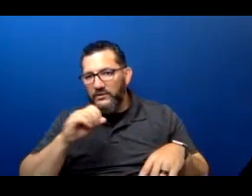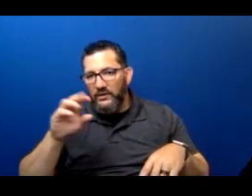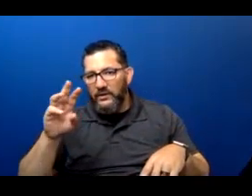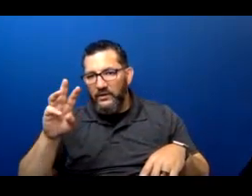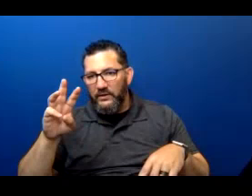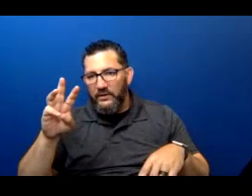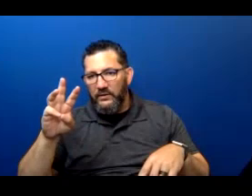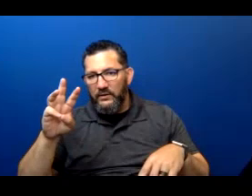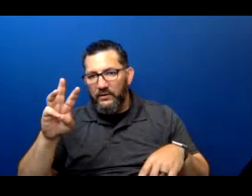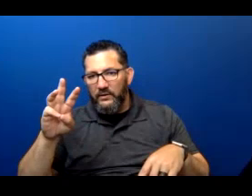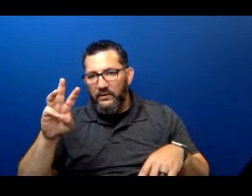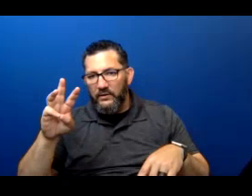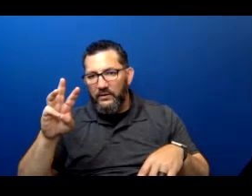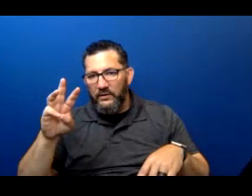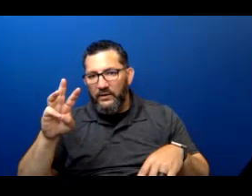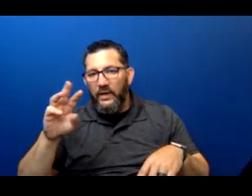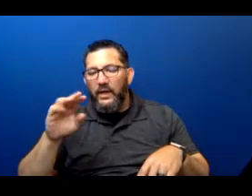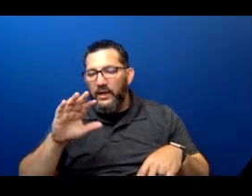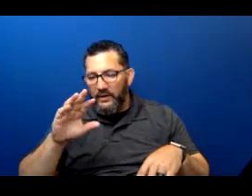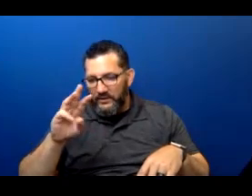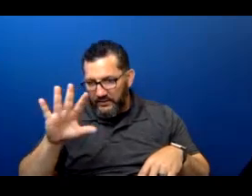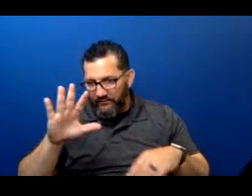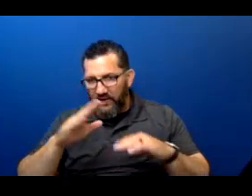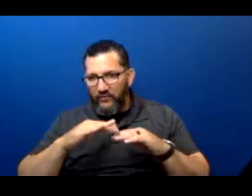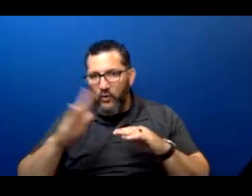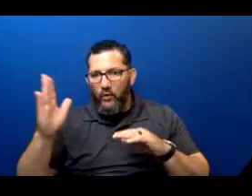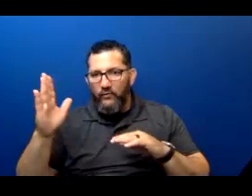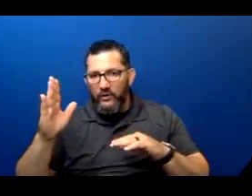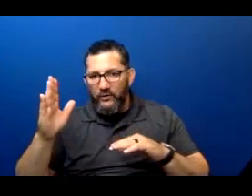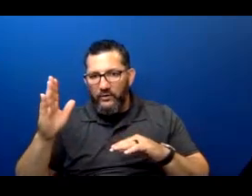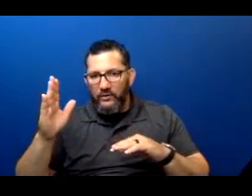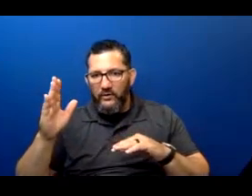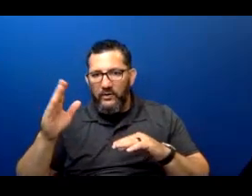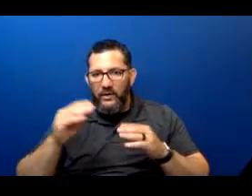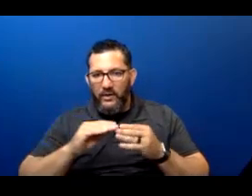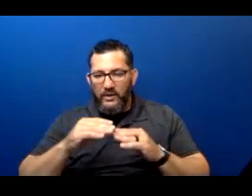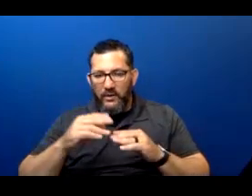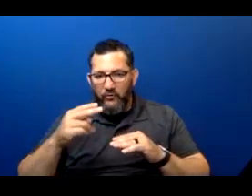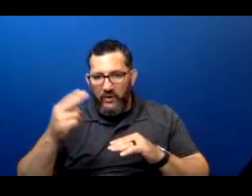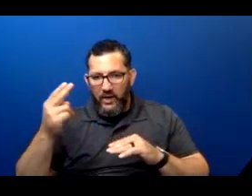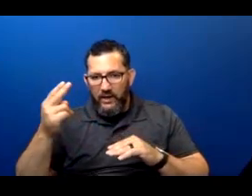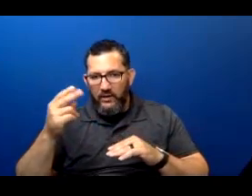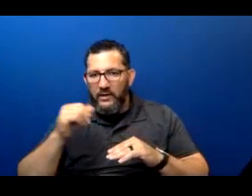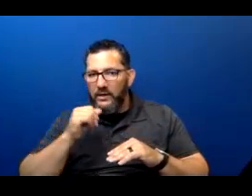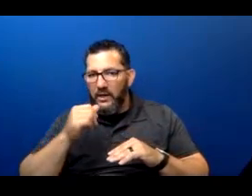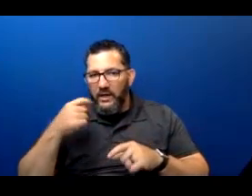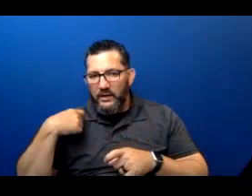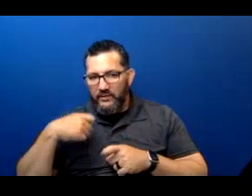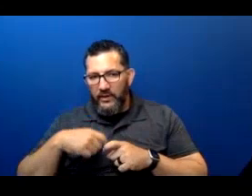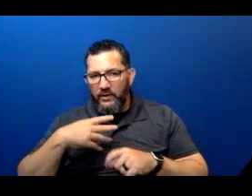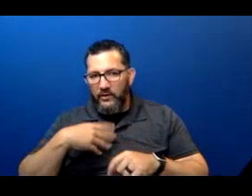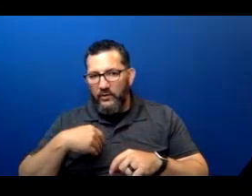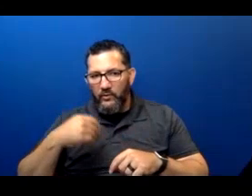oh, okay. Among the age of 65 and older, numbers were higher with non-Hispanic white individuals